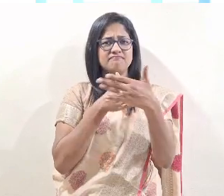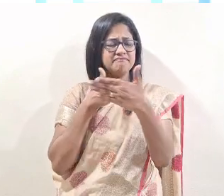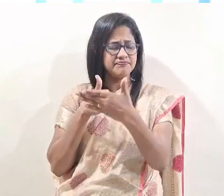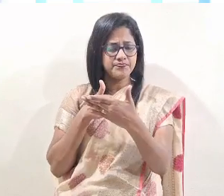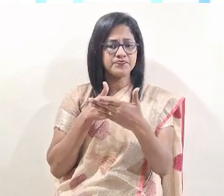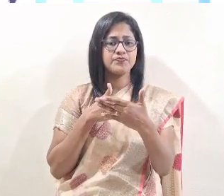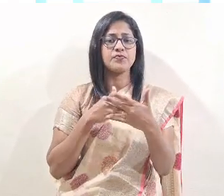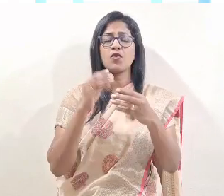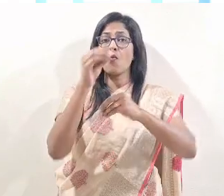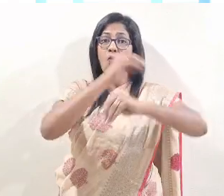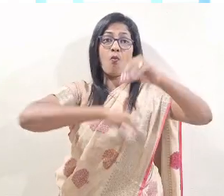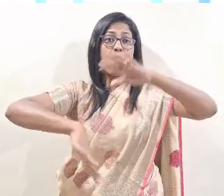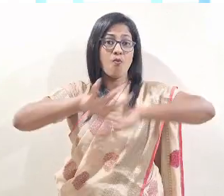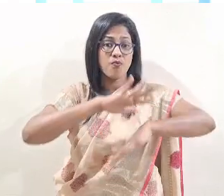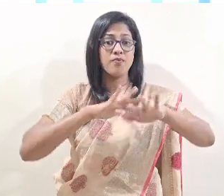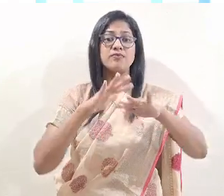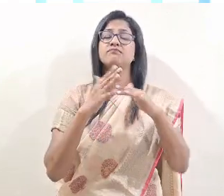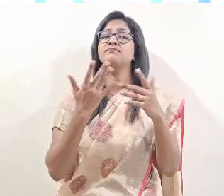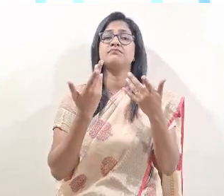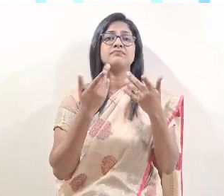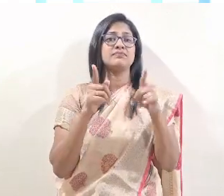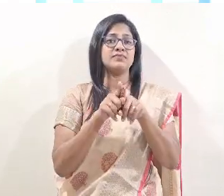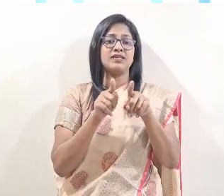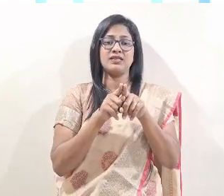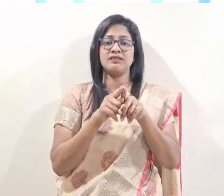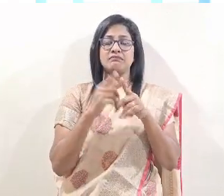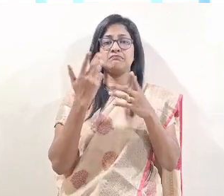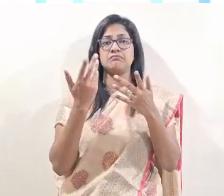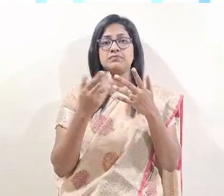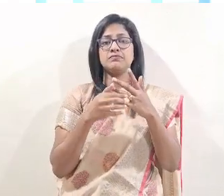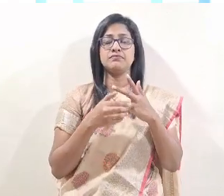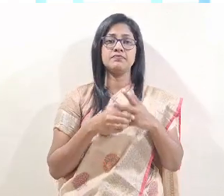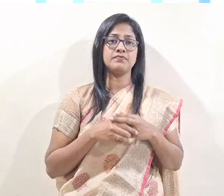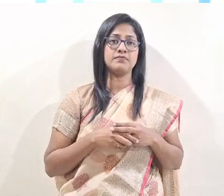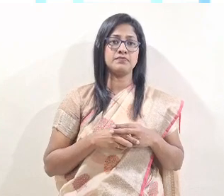to organize, let's say,